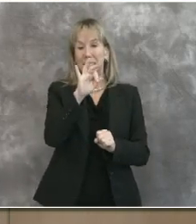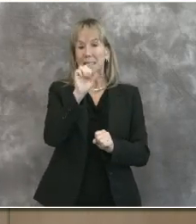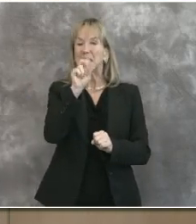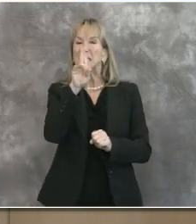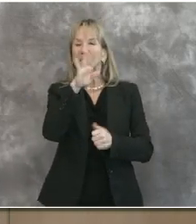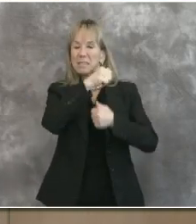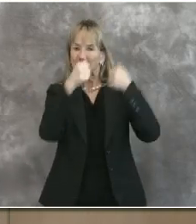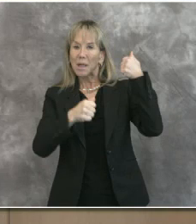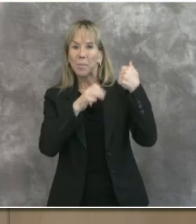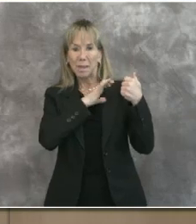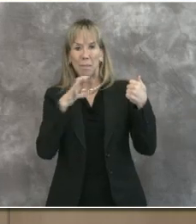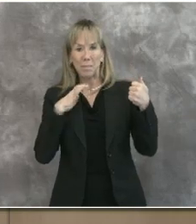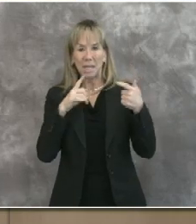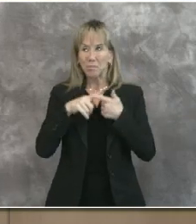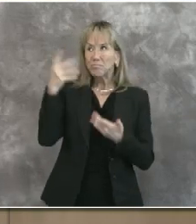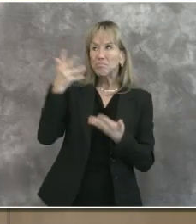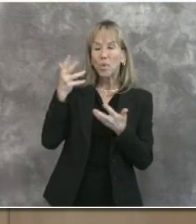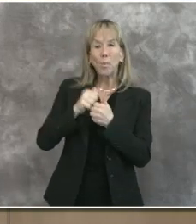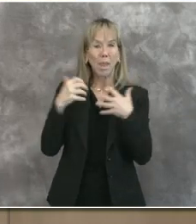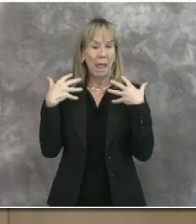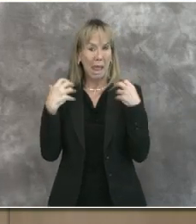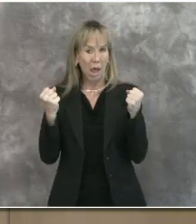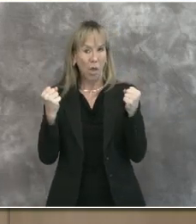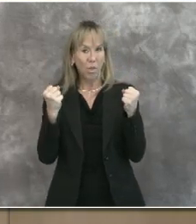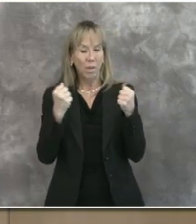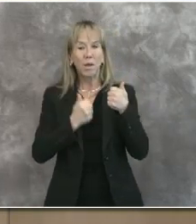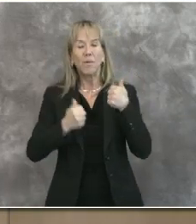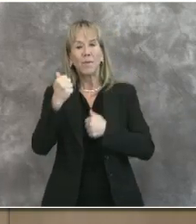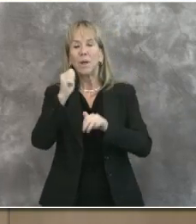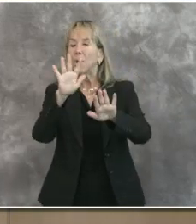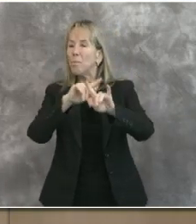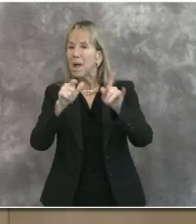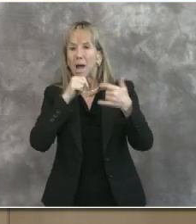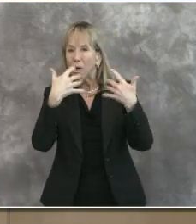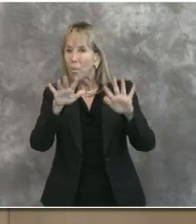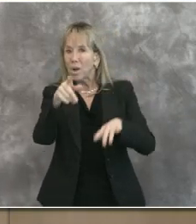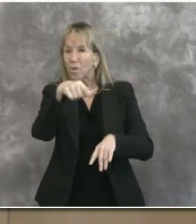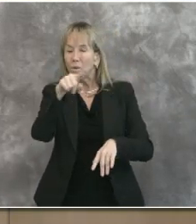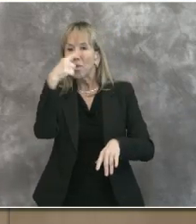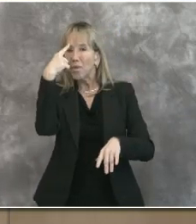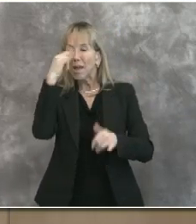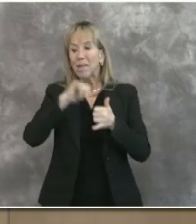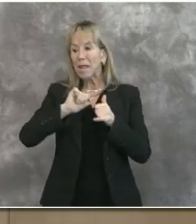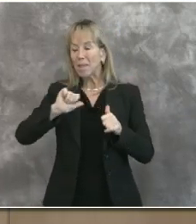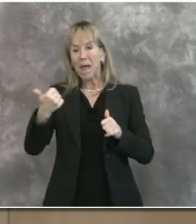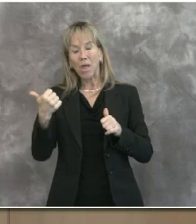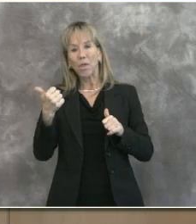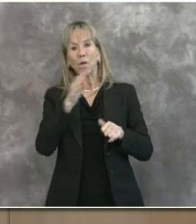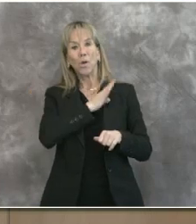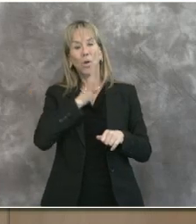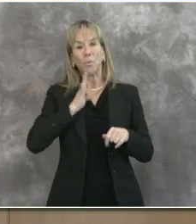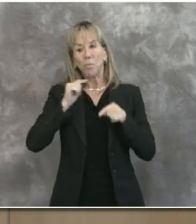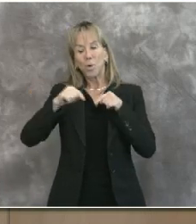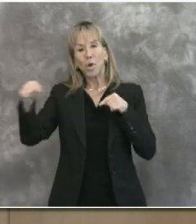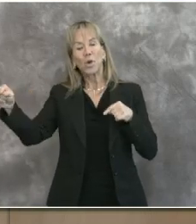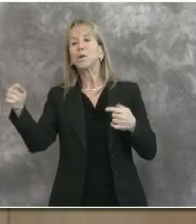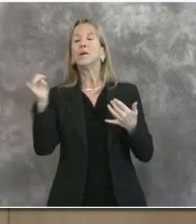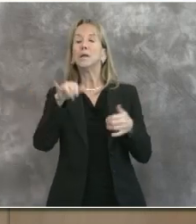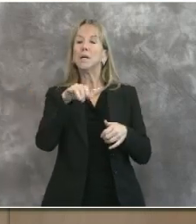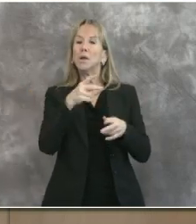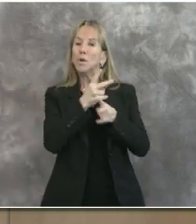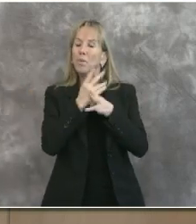with our public health officials. But I don't want anyone to think that our colleagues on the board, which certainly includes Supervisor Diane